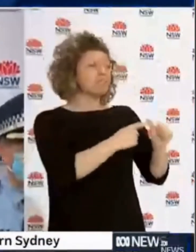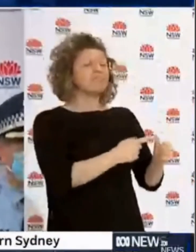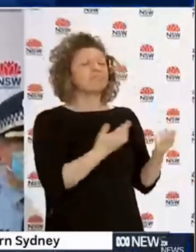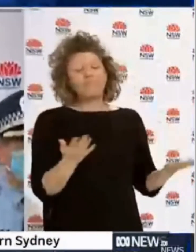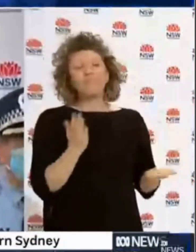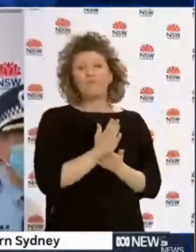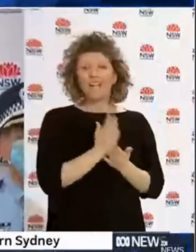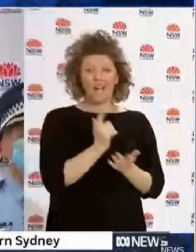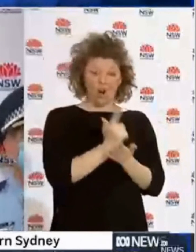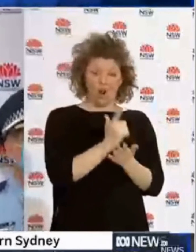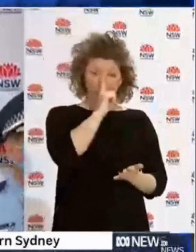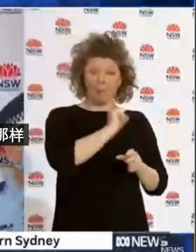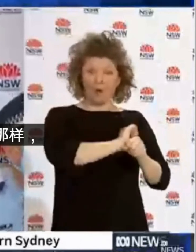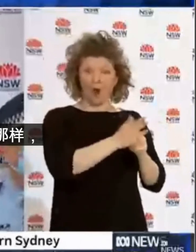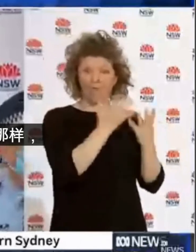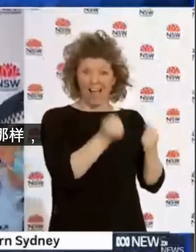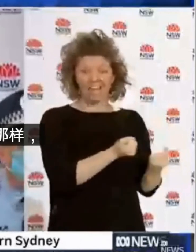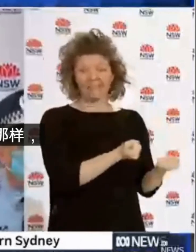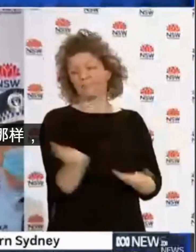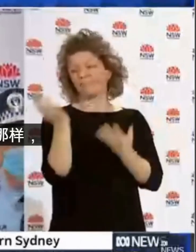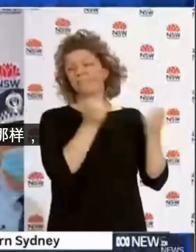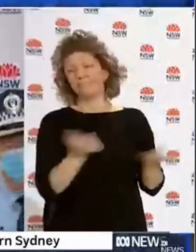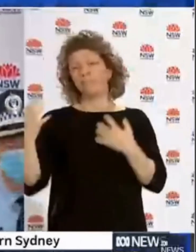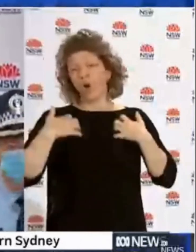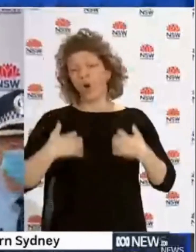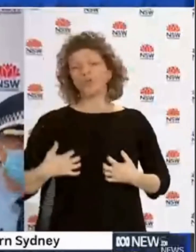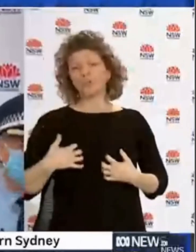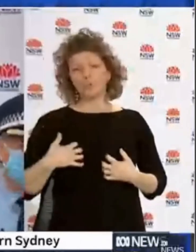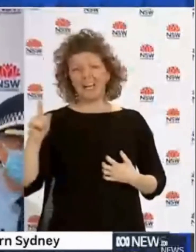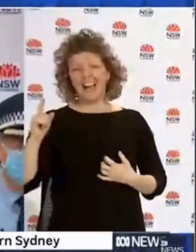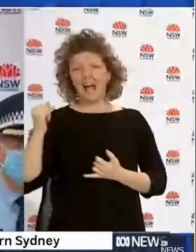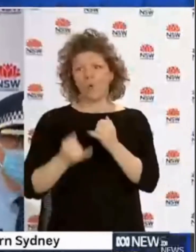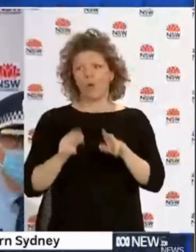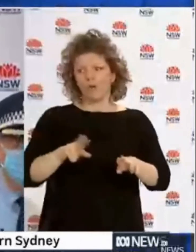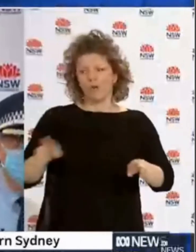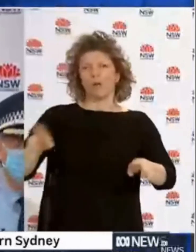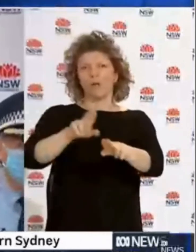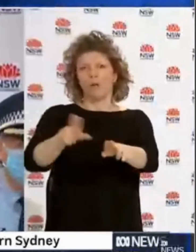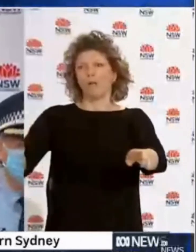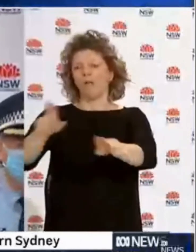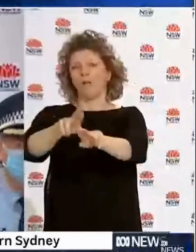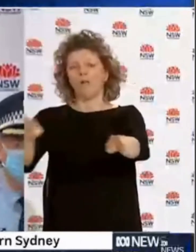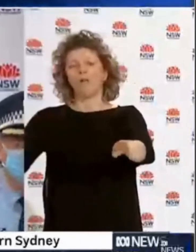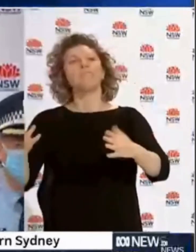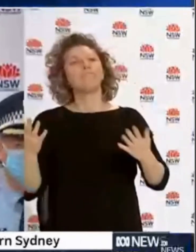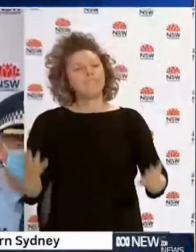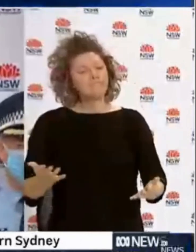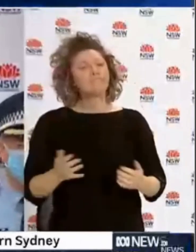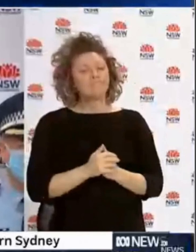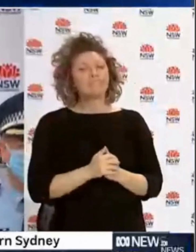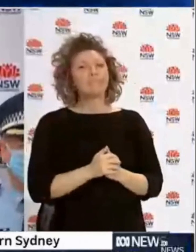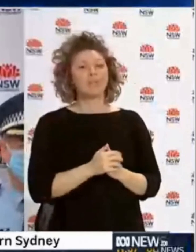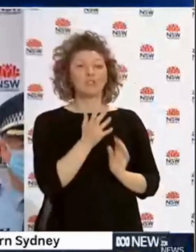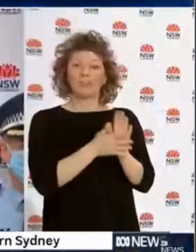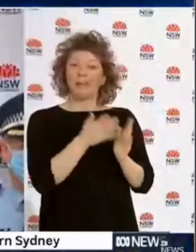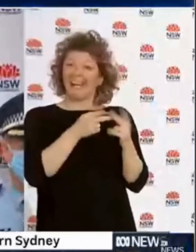is that, as I've said a number of times in these press conferences, that each time there's a positive case that comes in, for example, to an